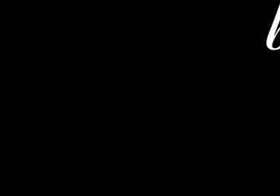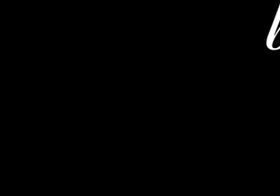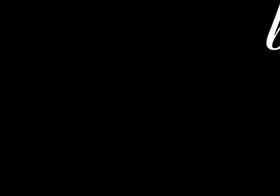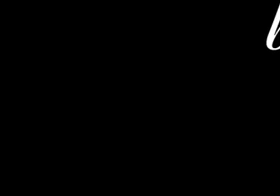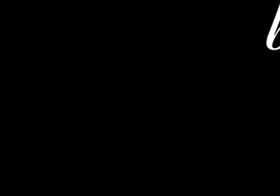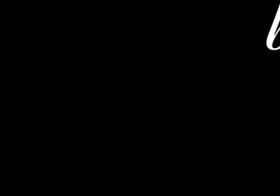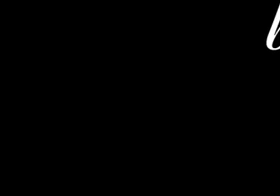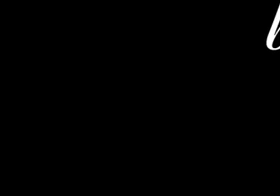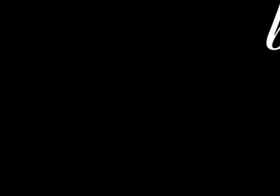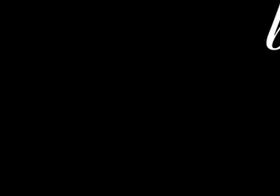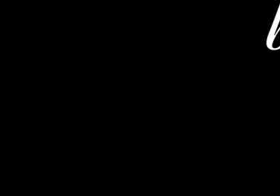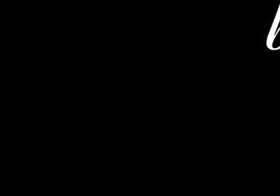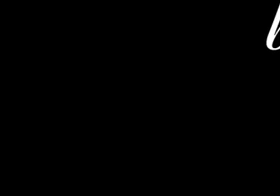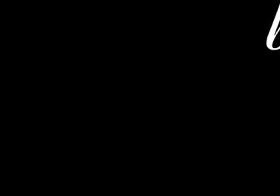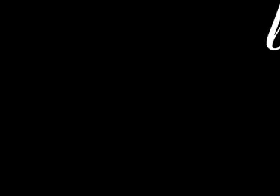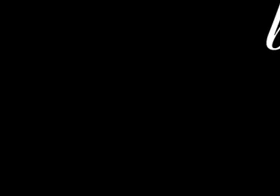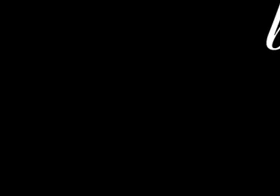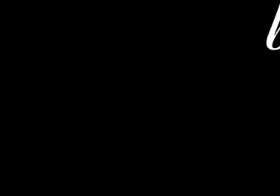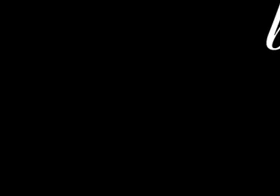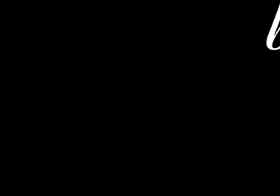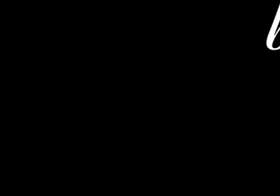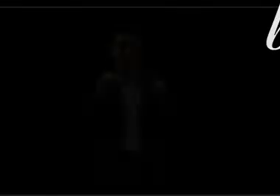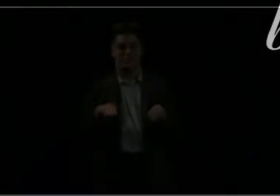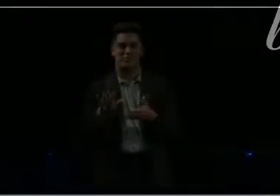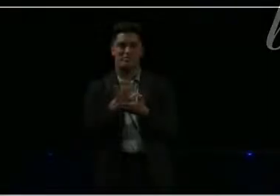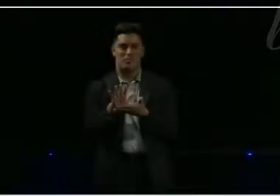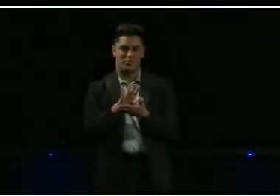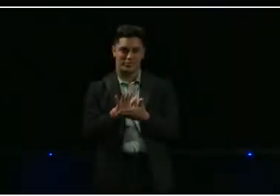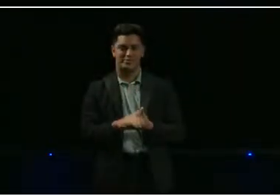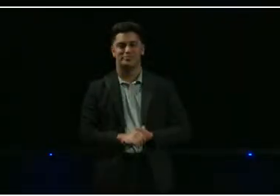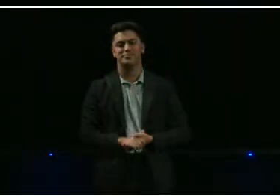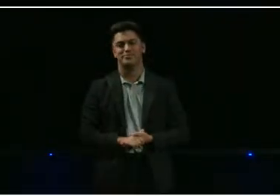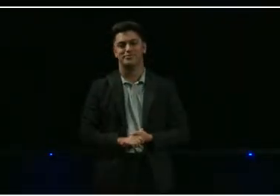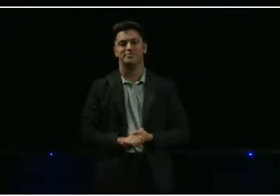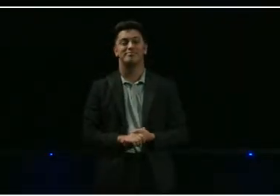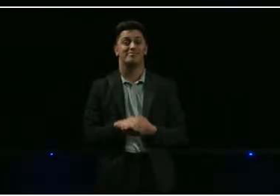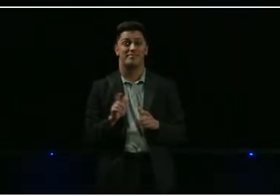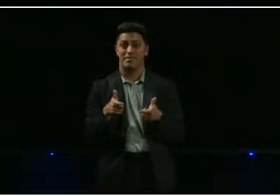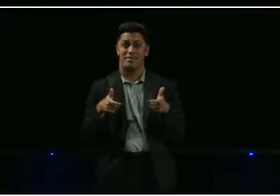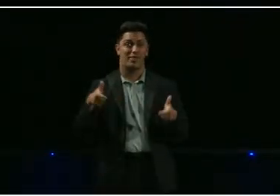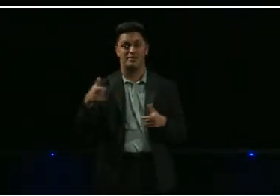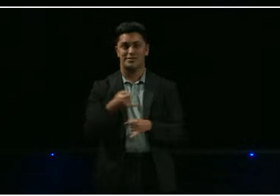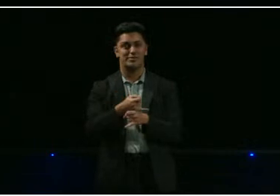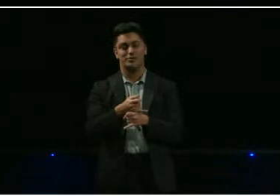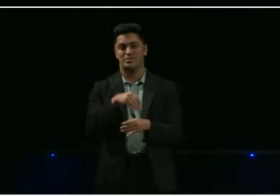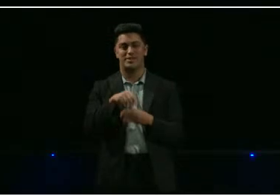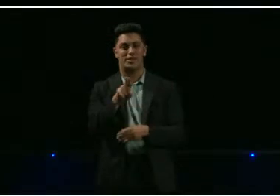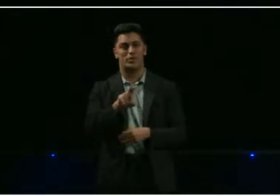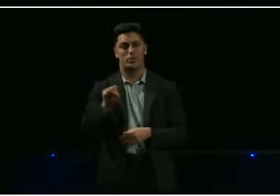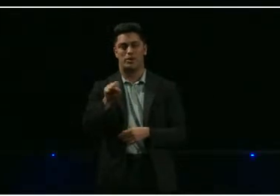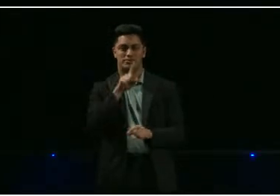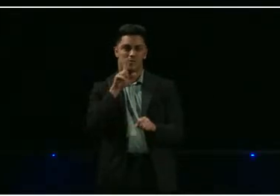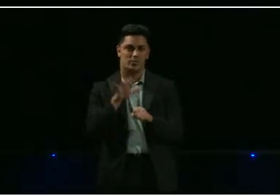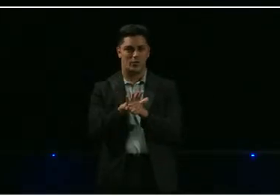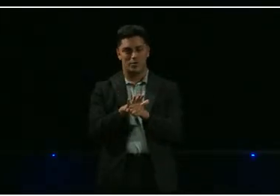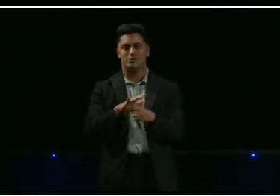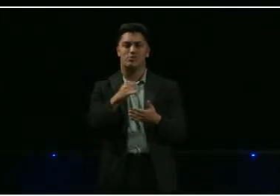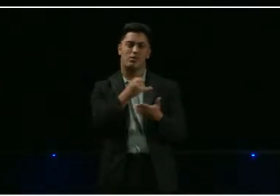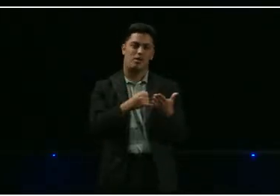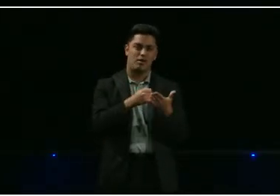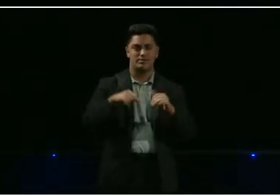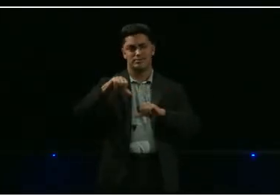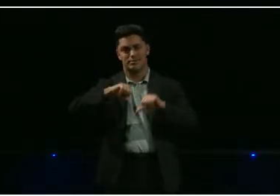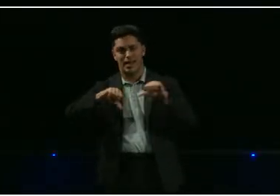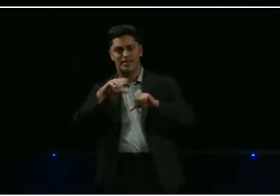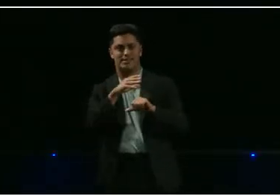Hello and welcome to the Academy Museum of Motion Pictures, the largest institution in the United States devoted to arts,